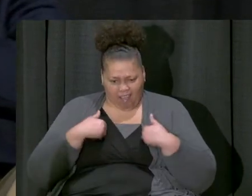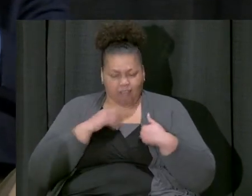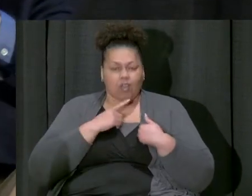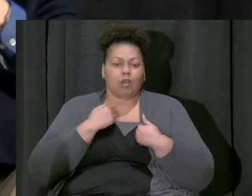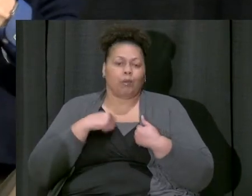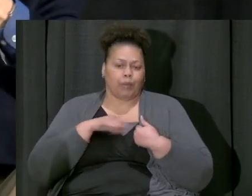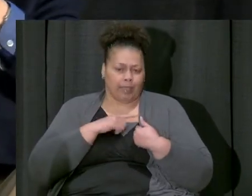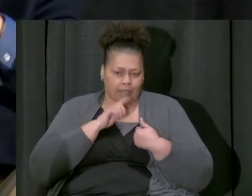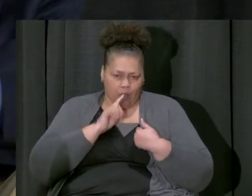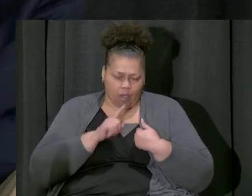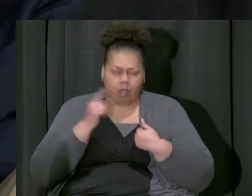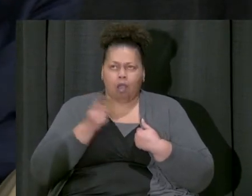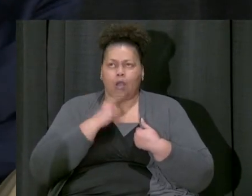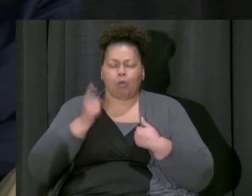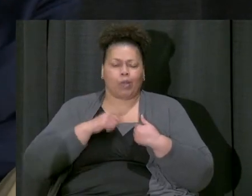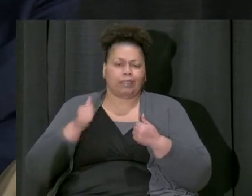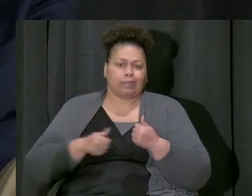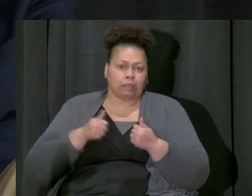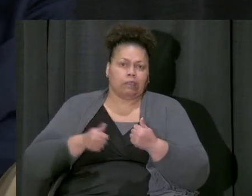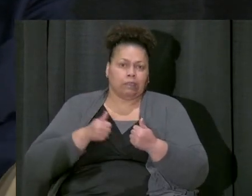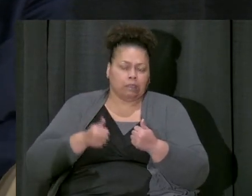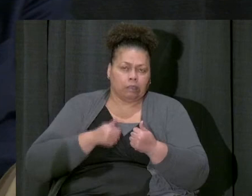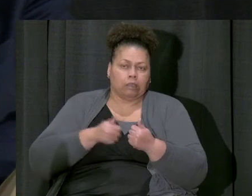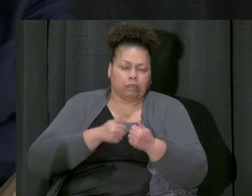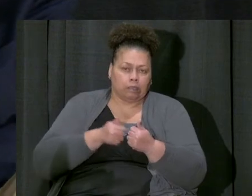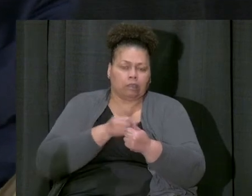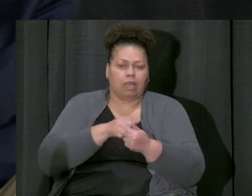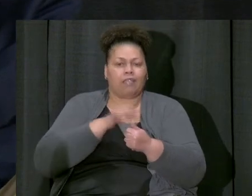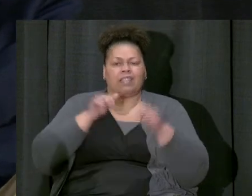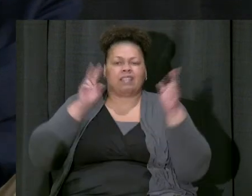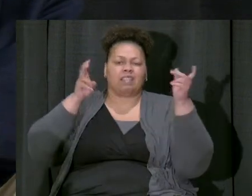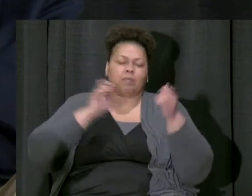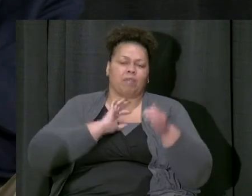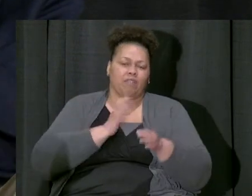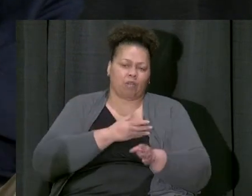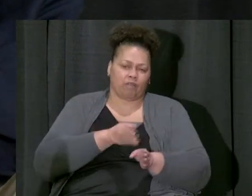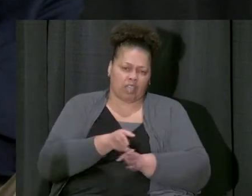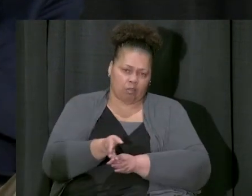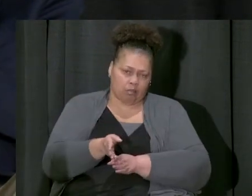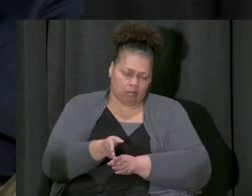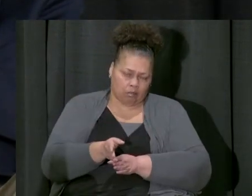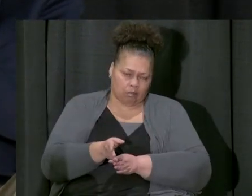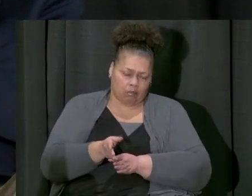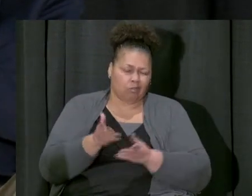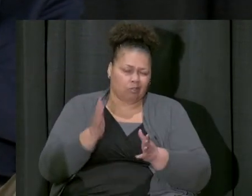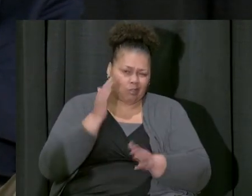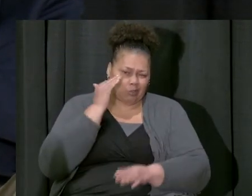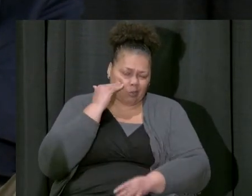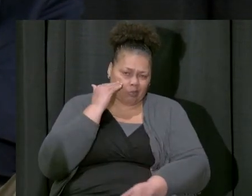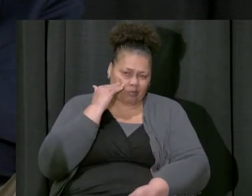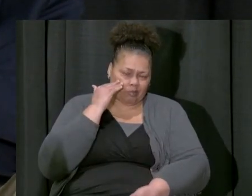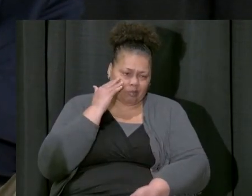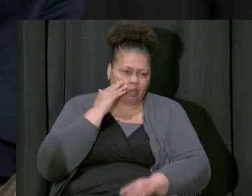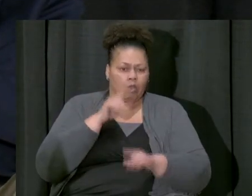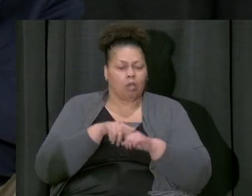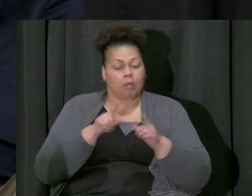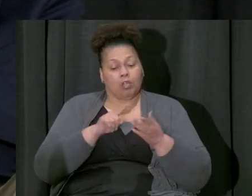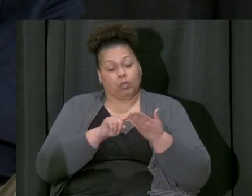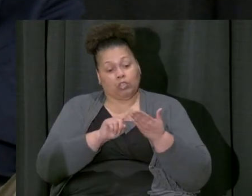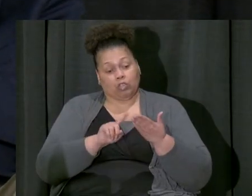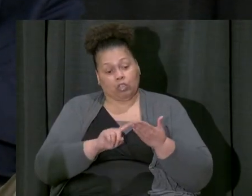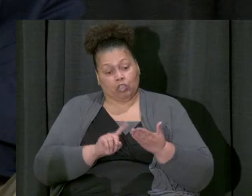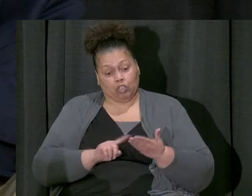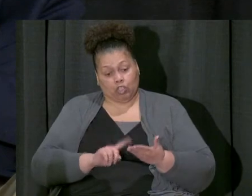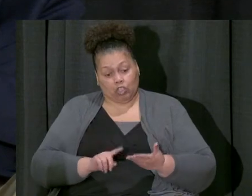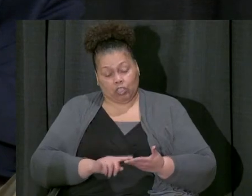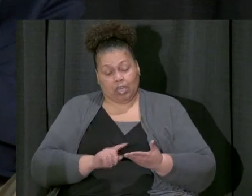catch-up, which is, you know, the theme in our field, as we all know. But so the research agenda,